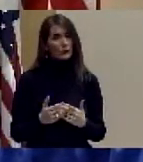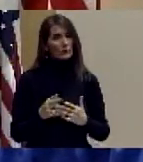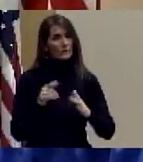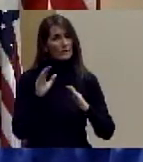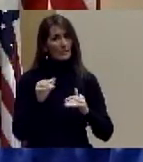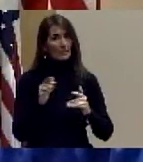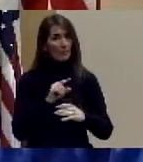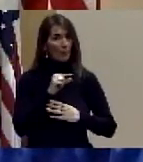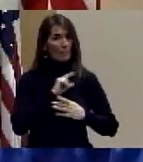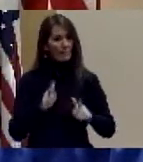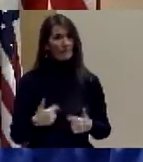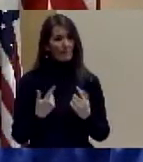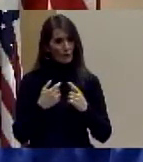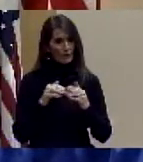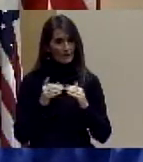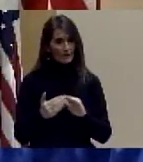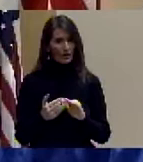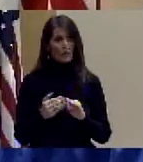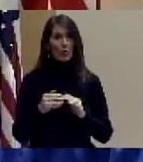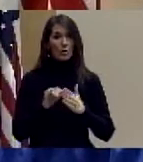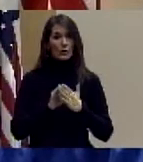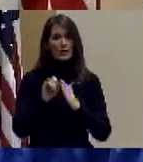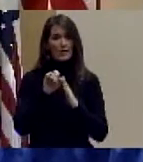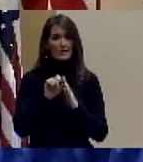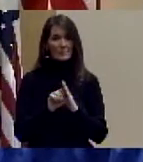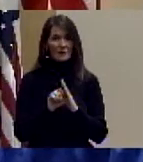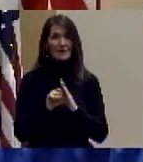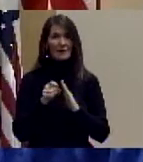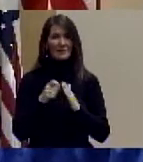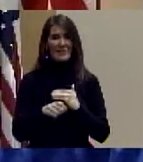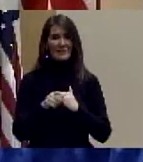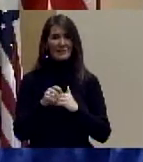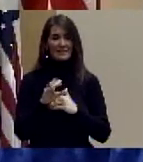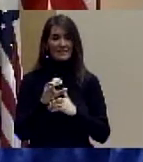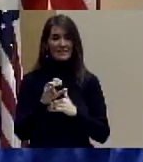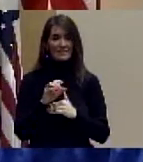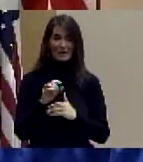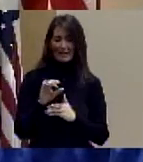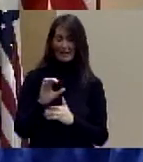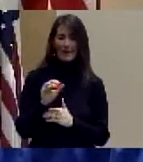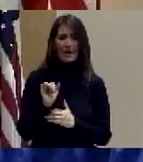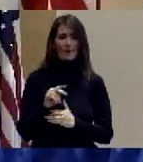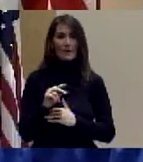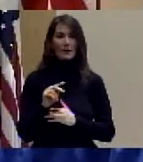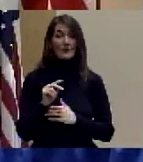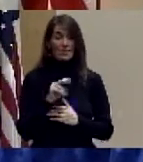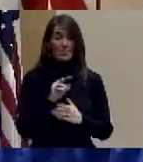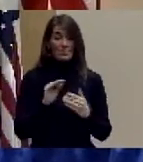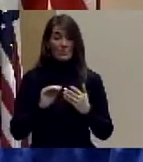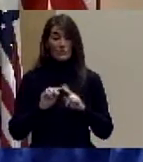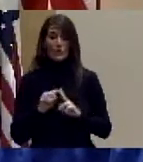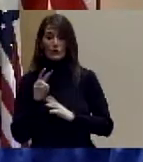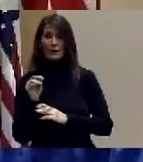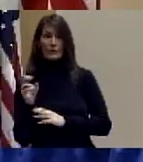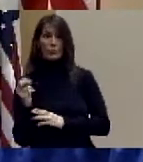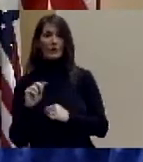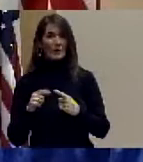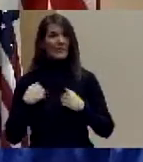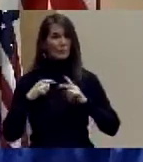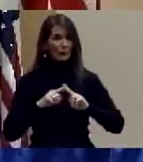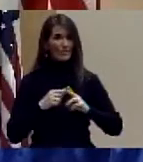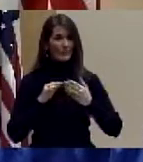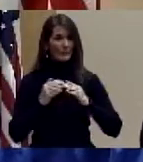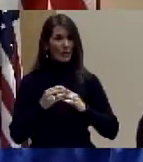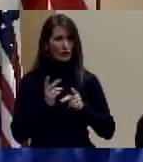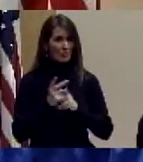Brighton. The New York tax cap first took effect in the 2012 cycle, the year I became supervisor. And I'm